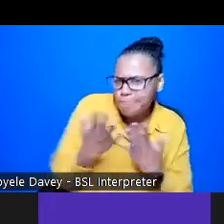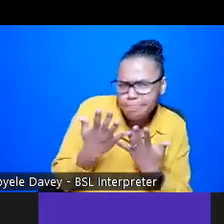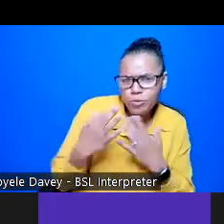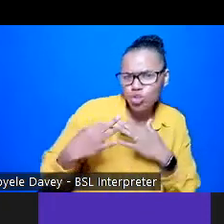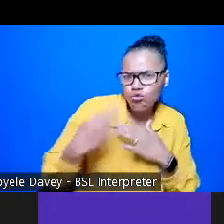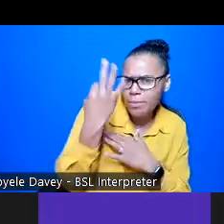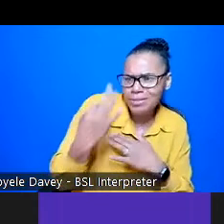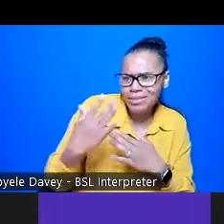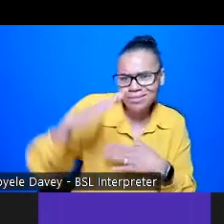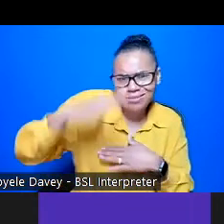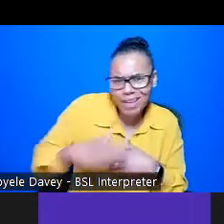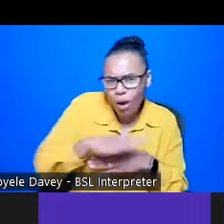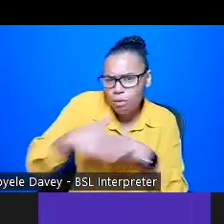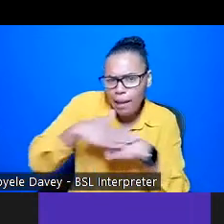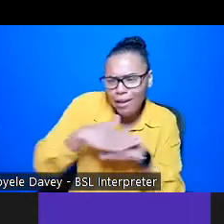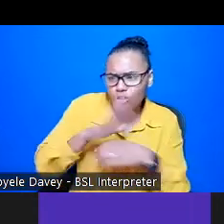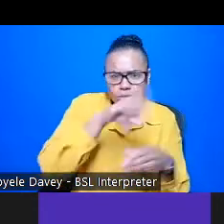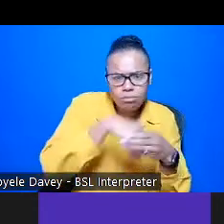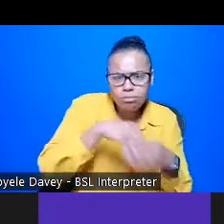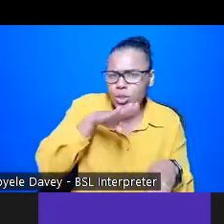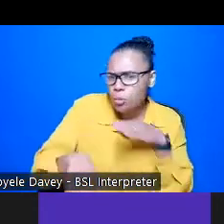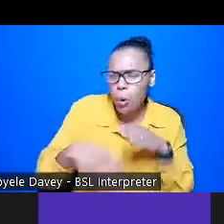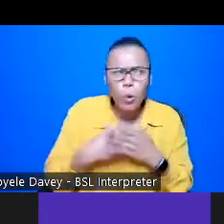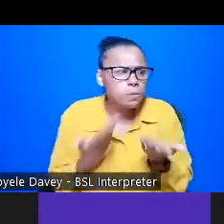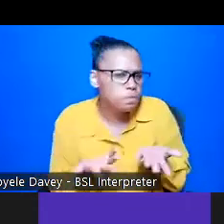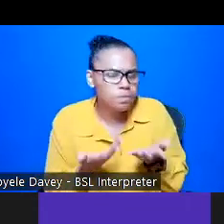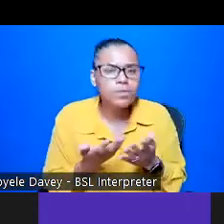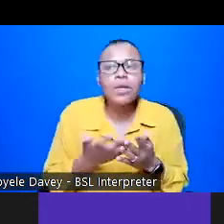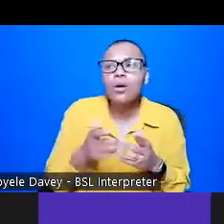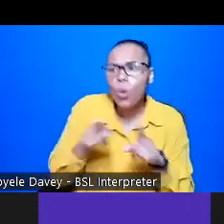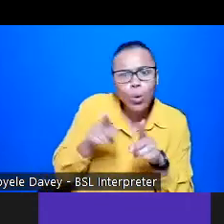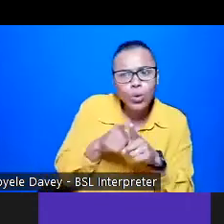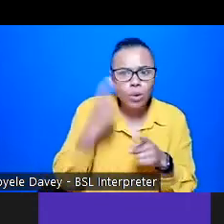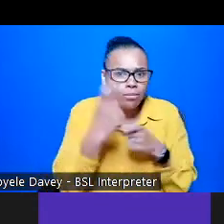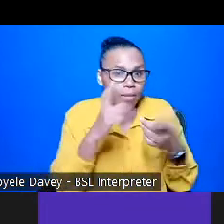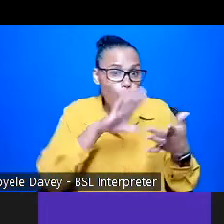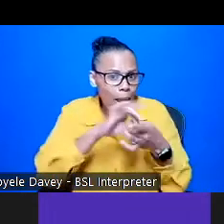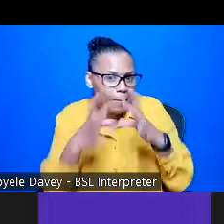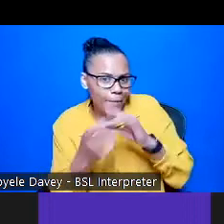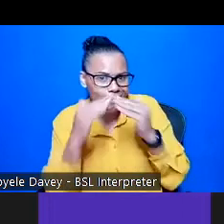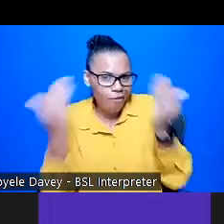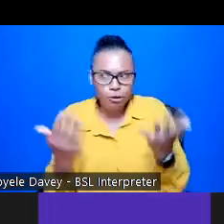to determine opinion on the lack of South Asian participation in Olympic level under Team GB.